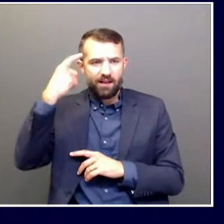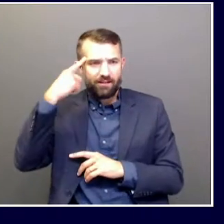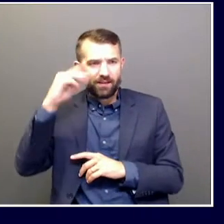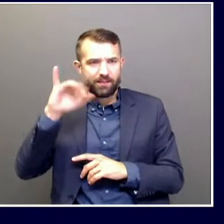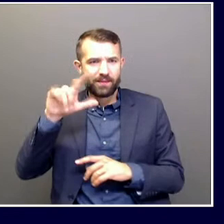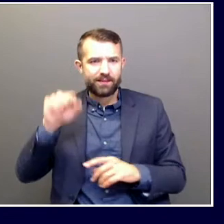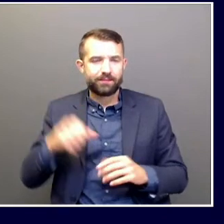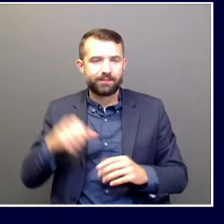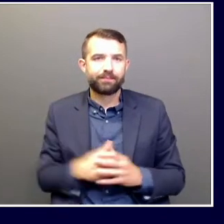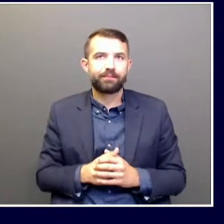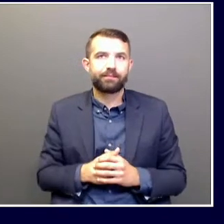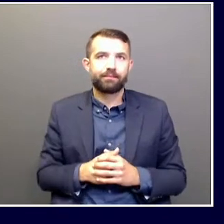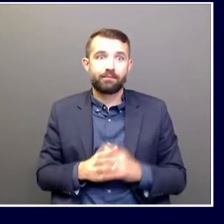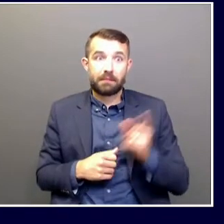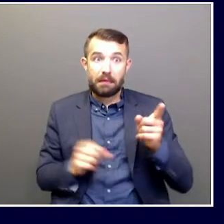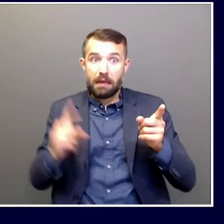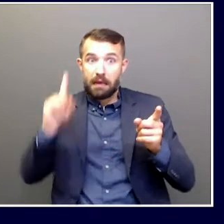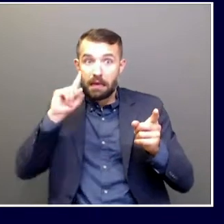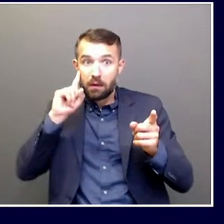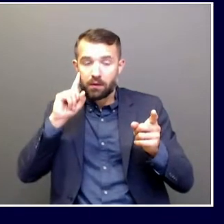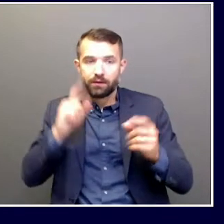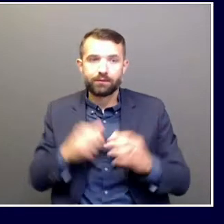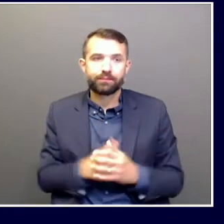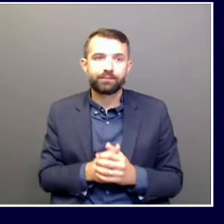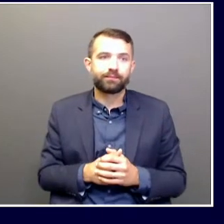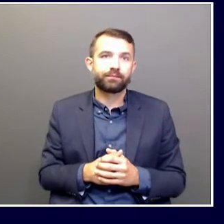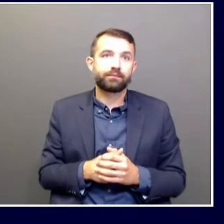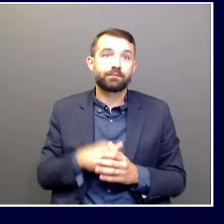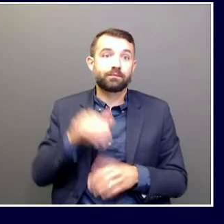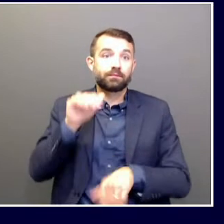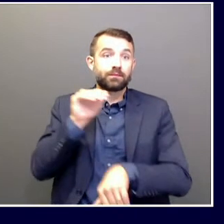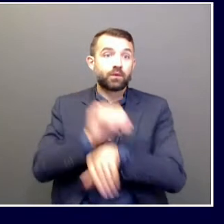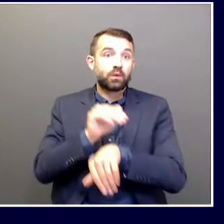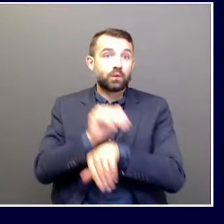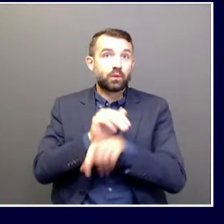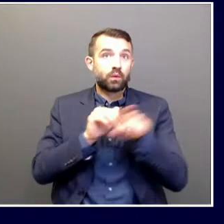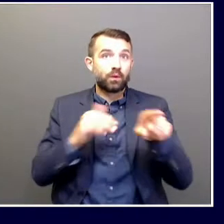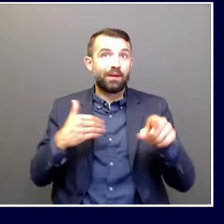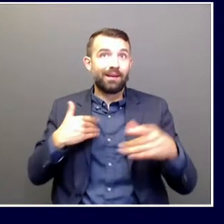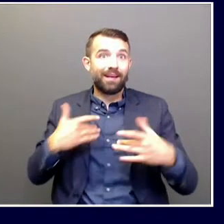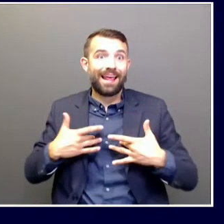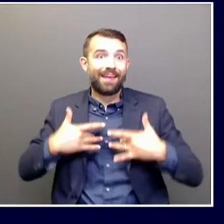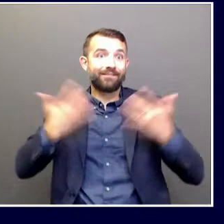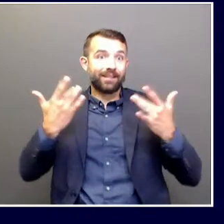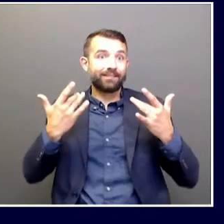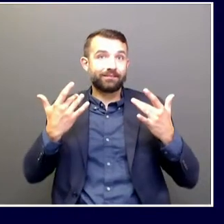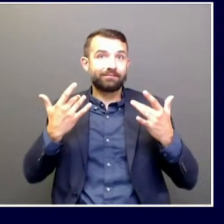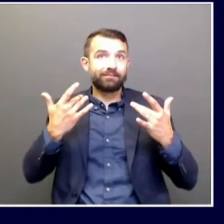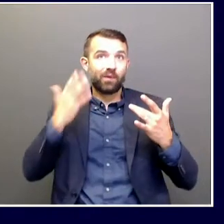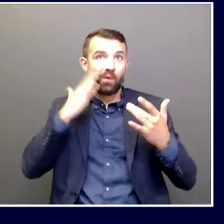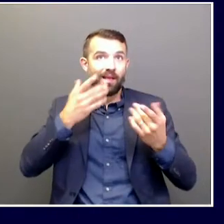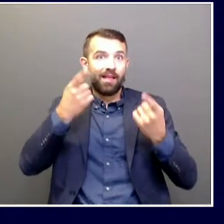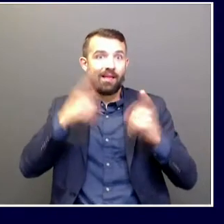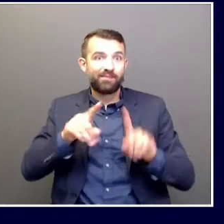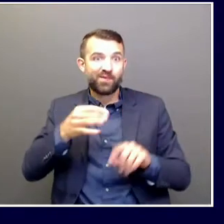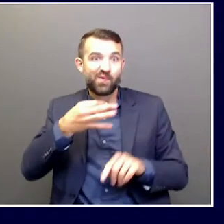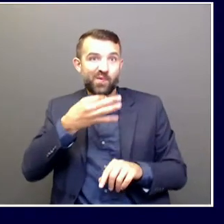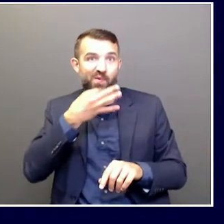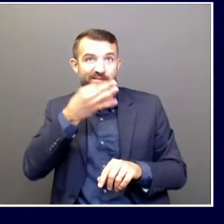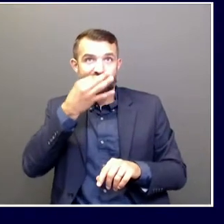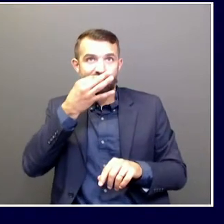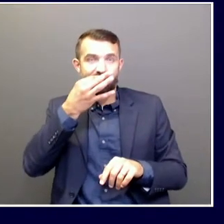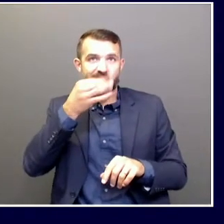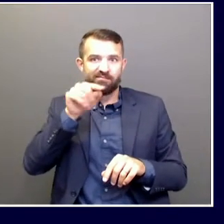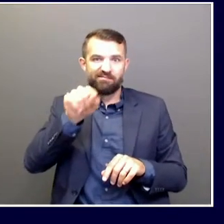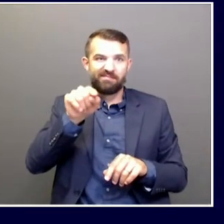there is an event just down the road tonight where it's widely expected that former Governor Paul LePage is going to announce that he